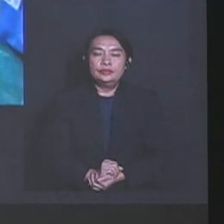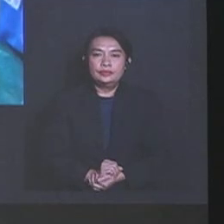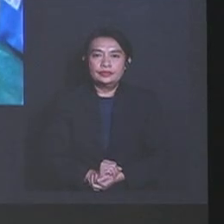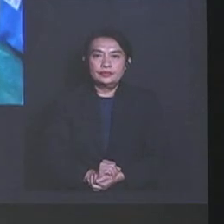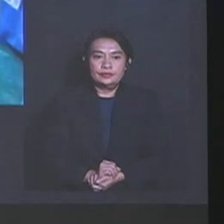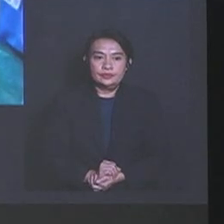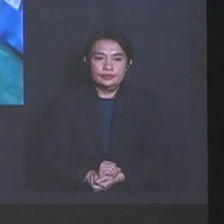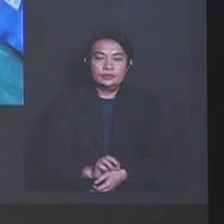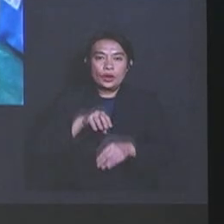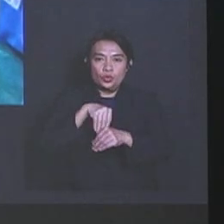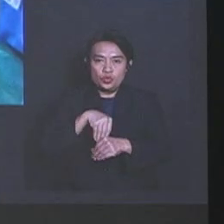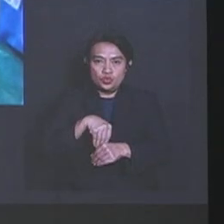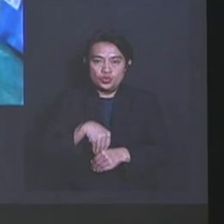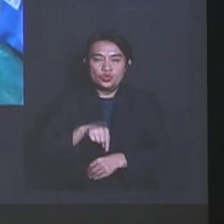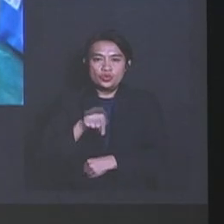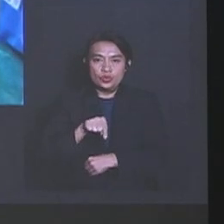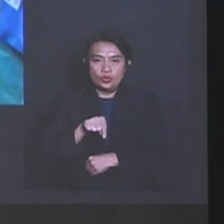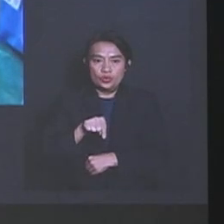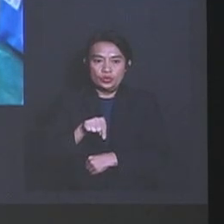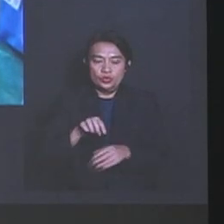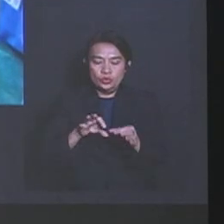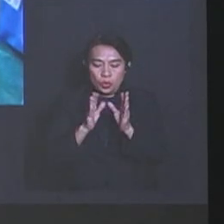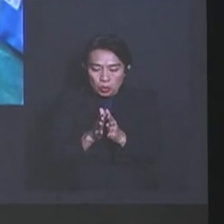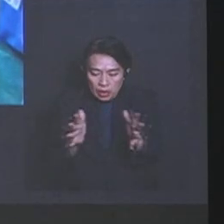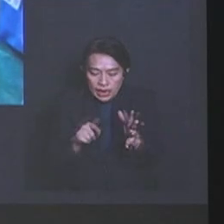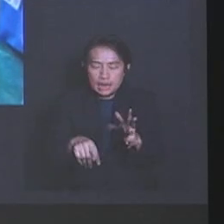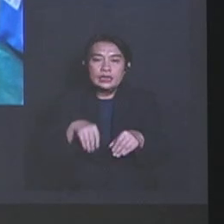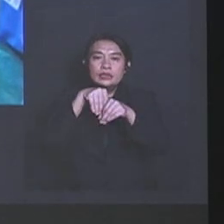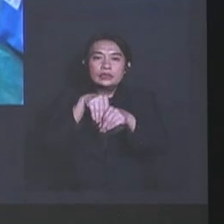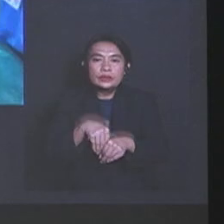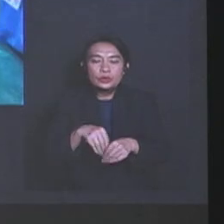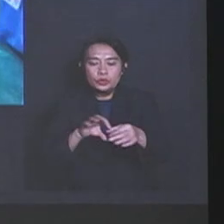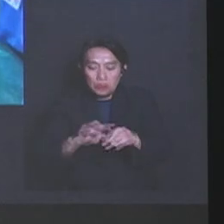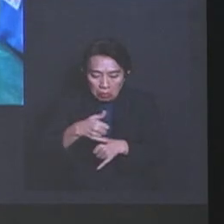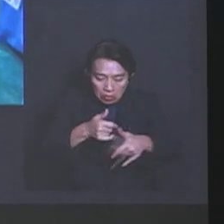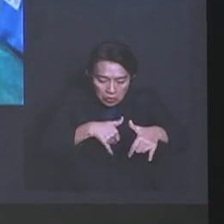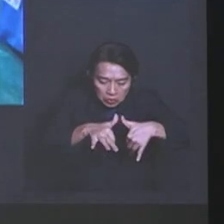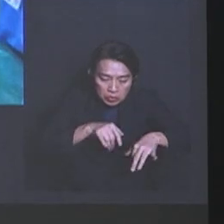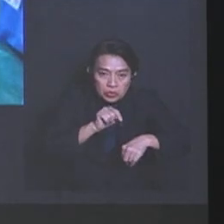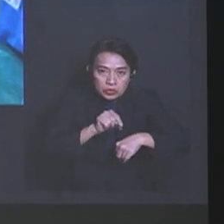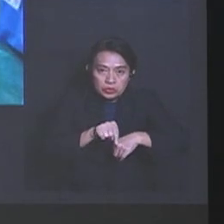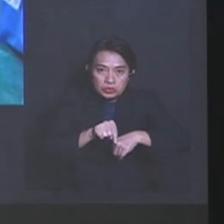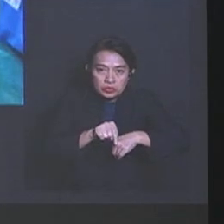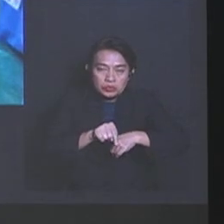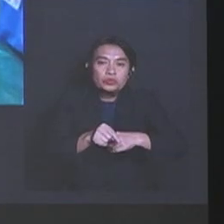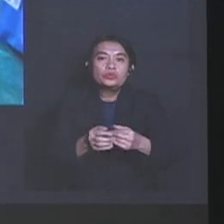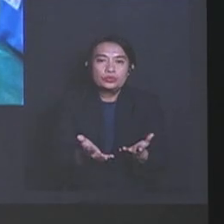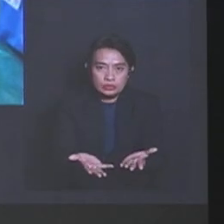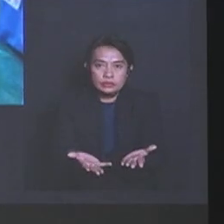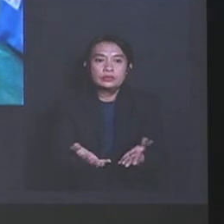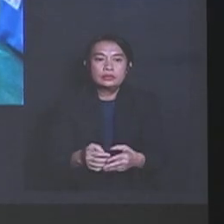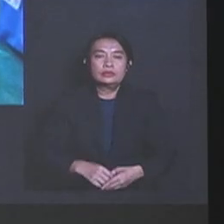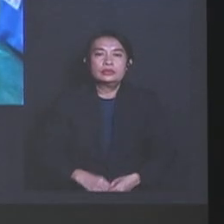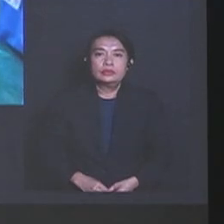slum, So the living condition is not good. It means that if you are not in the school, you go back to community,